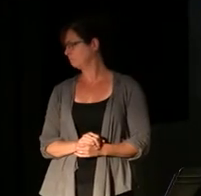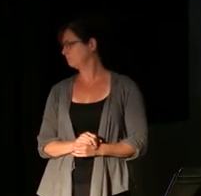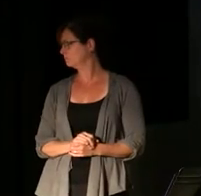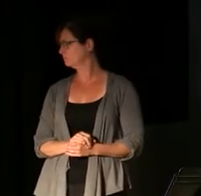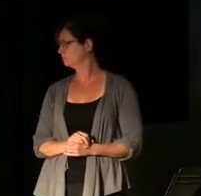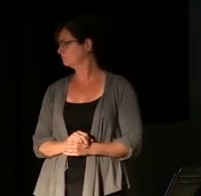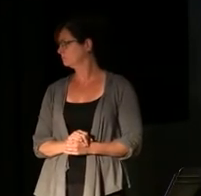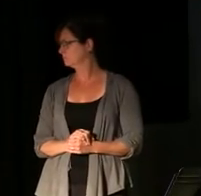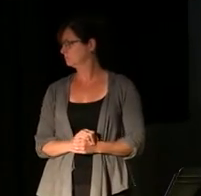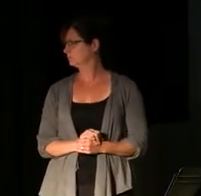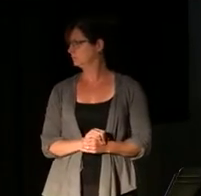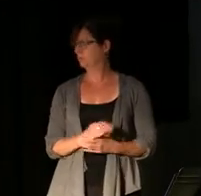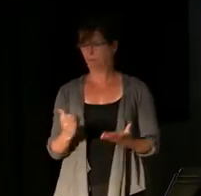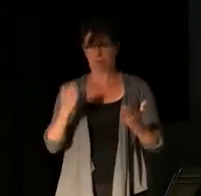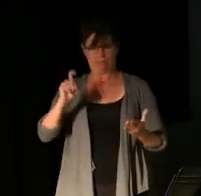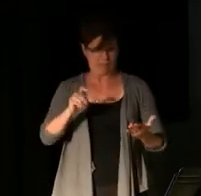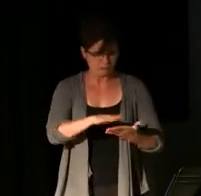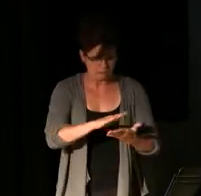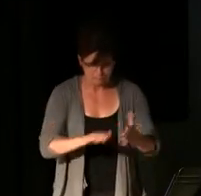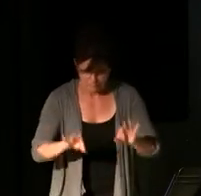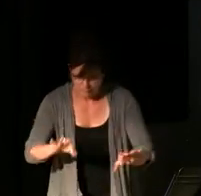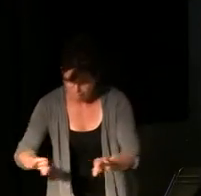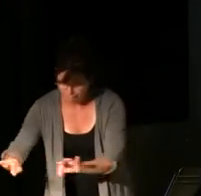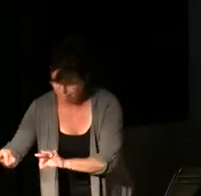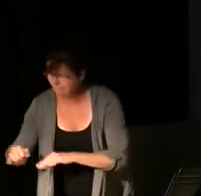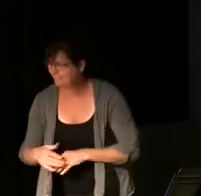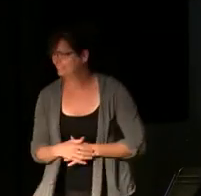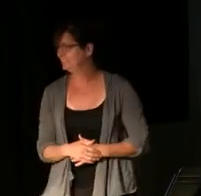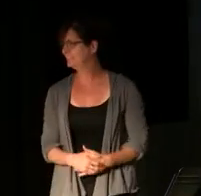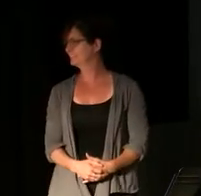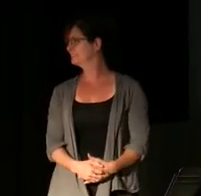Maybe I need to fix some of this stuff up.